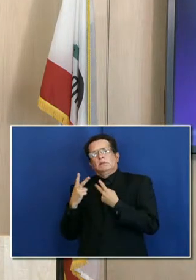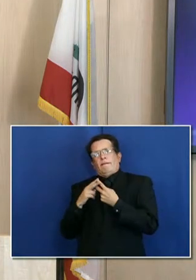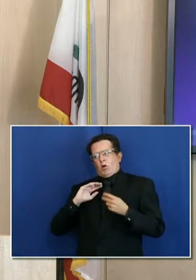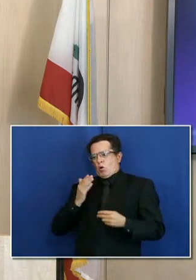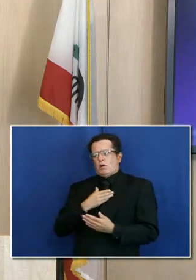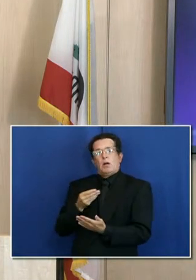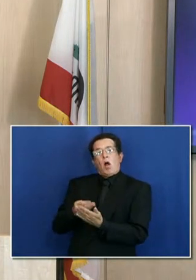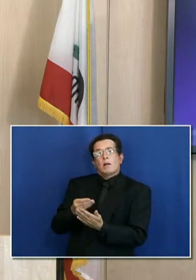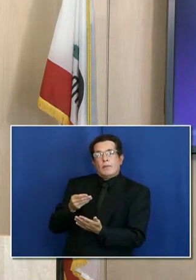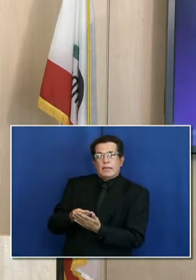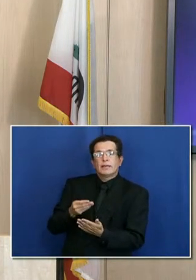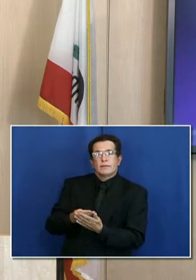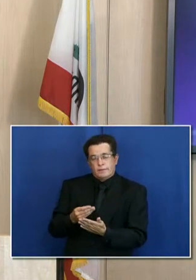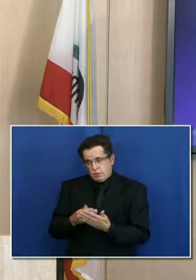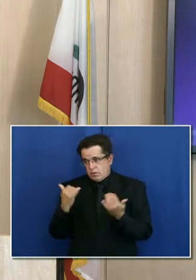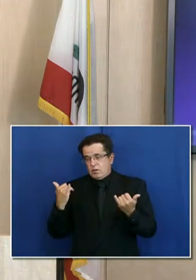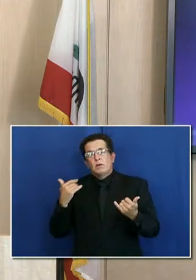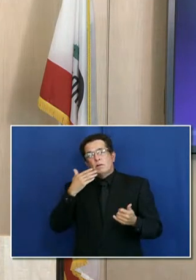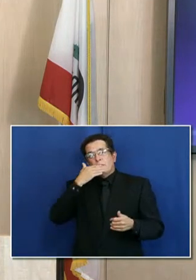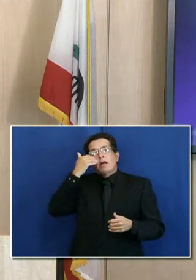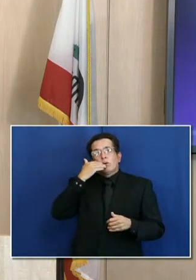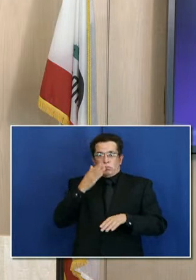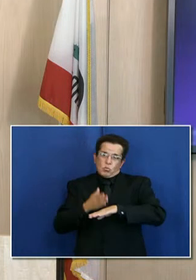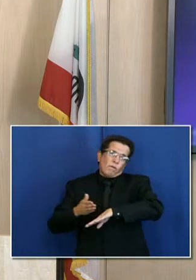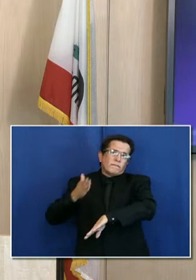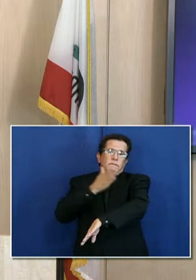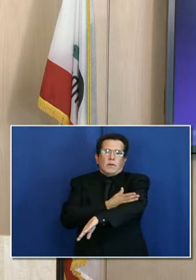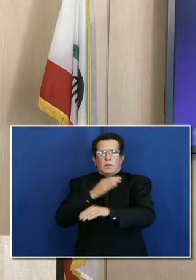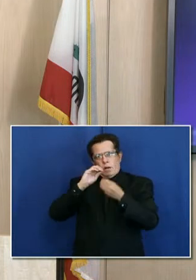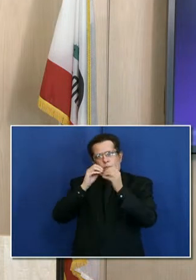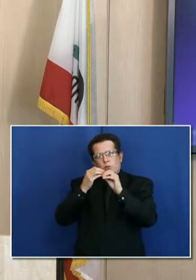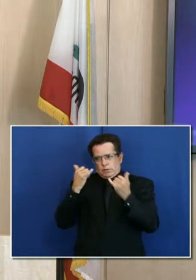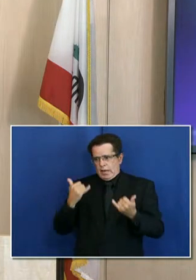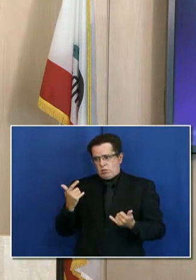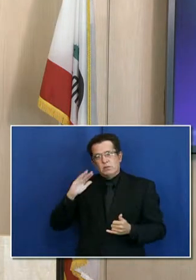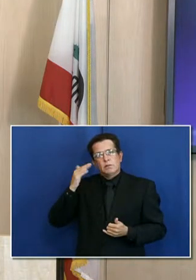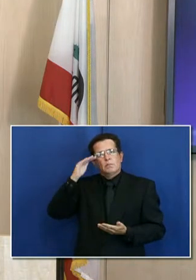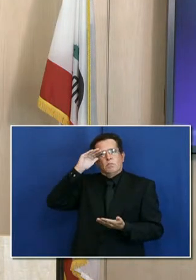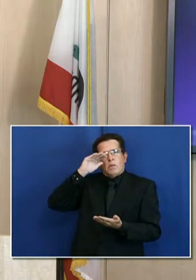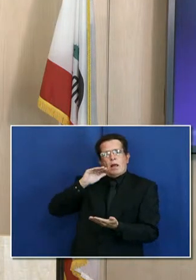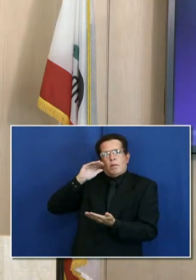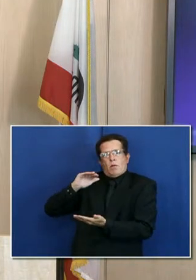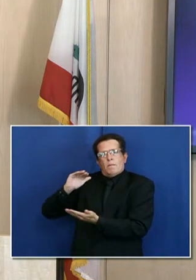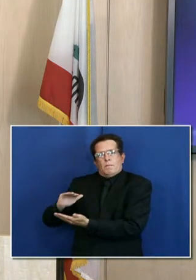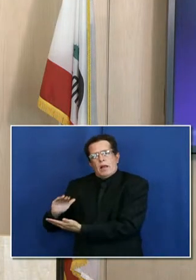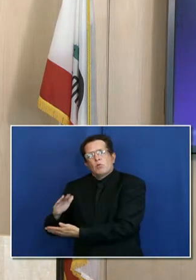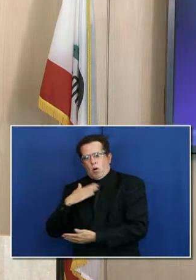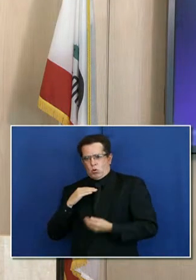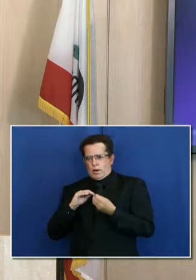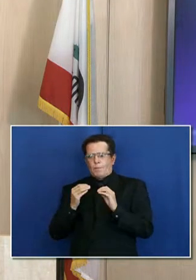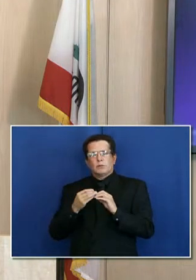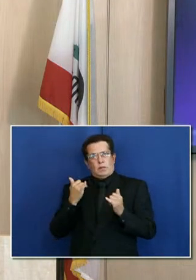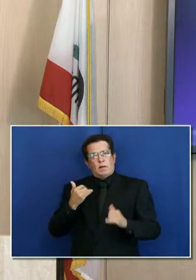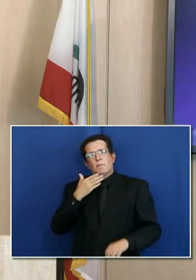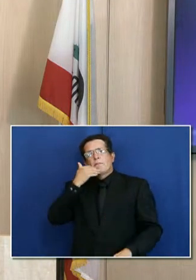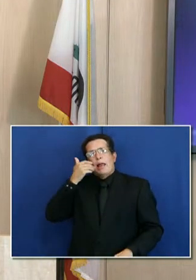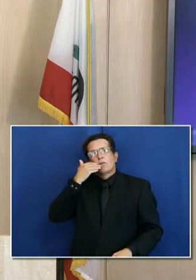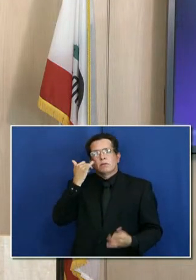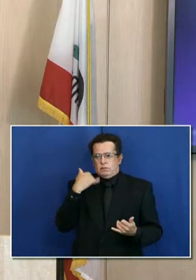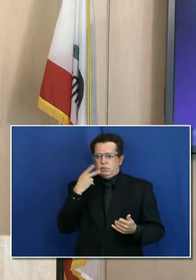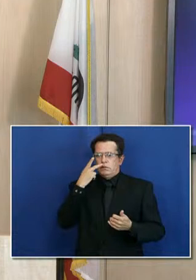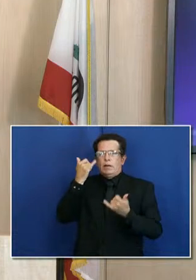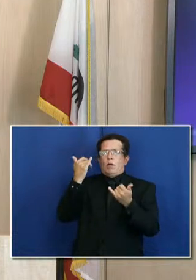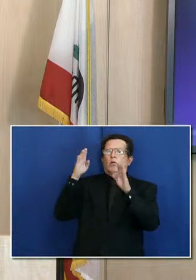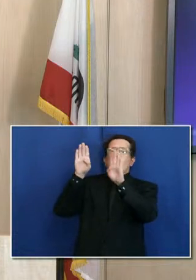that front, we have seen good news in the recent days with our numbers continuing to decline. It is no surprise that after the tightenings